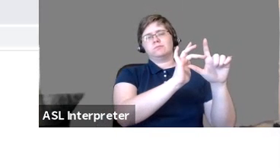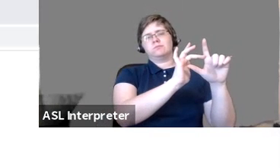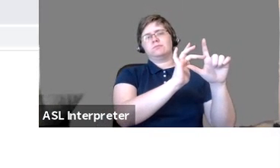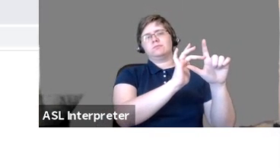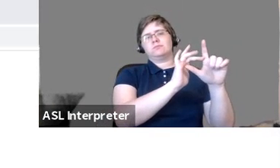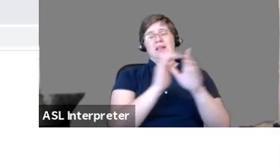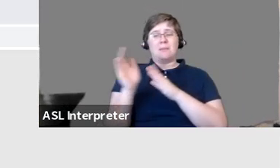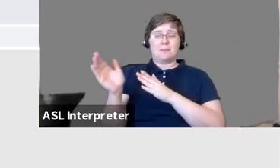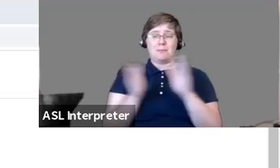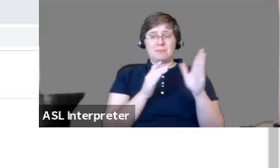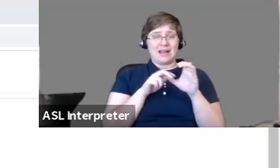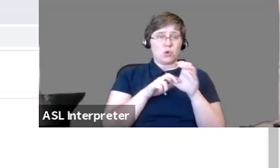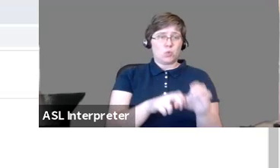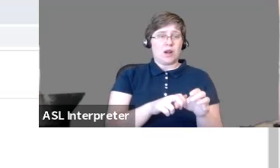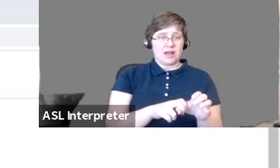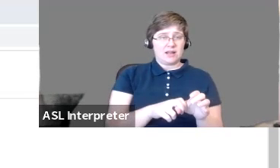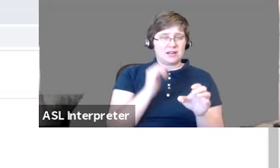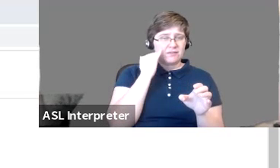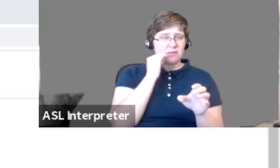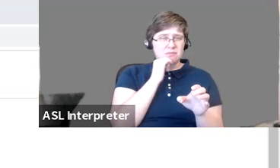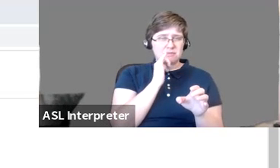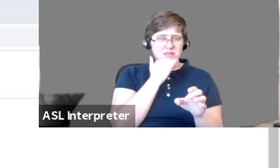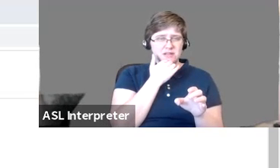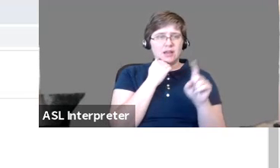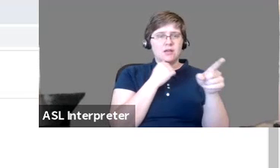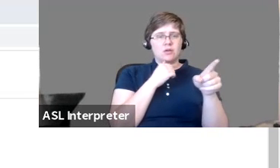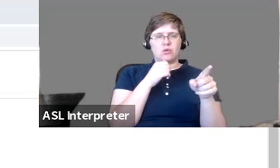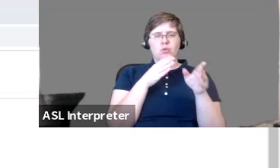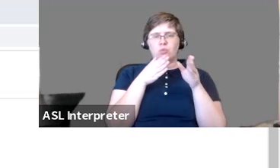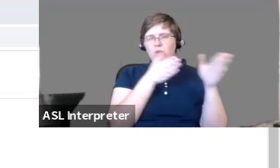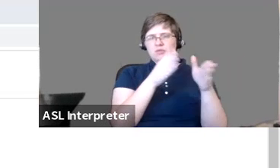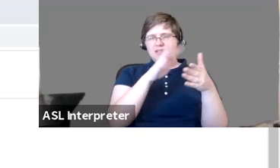think it's plan a ride, if I'm not mistaken, once that comes up. Yeah, routes and schedules.